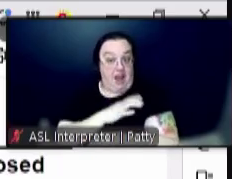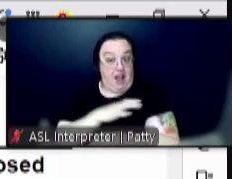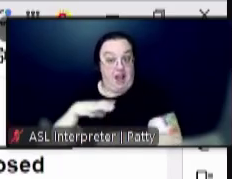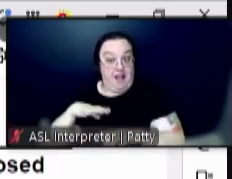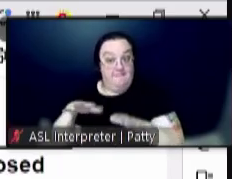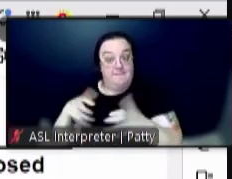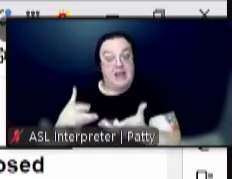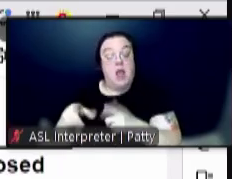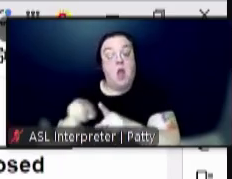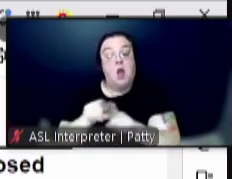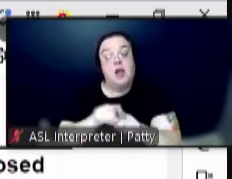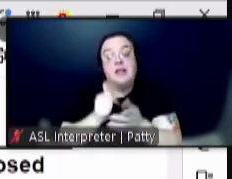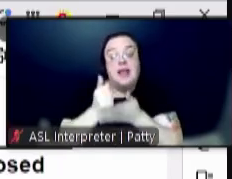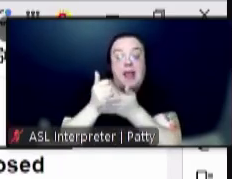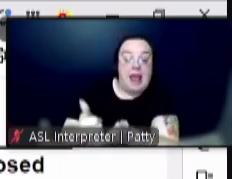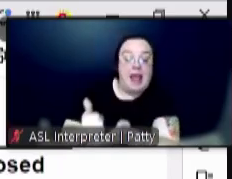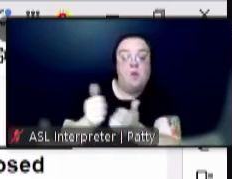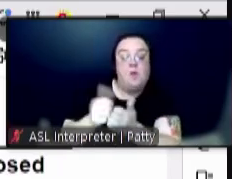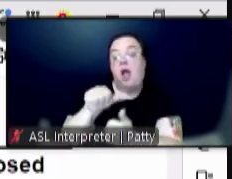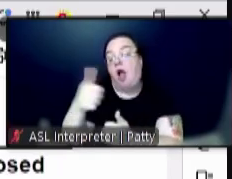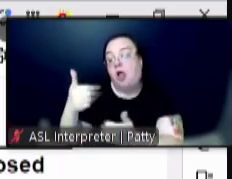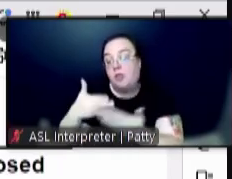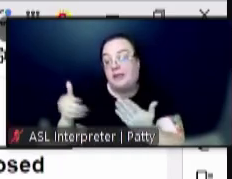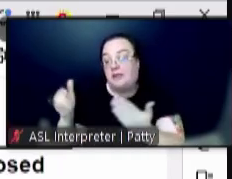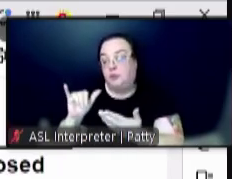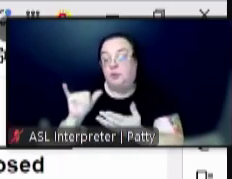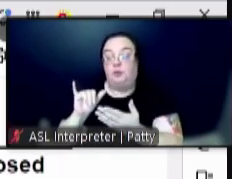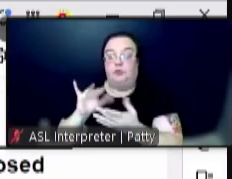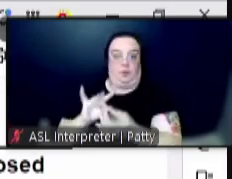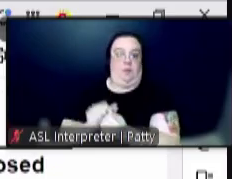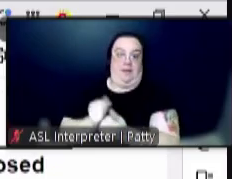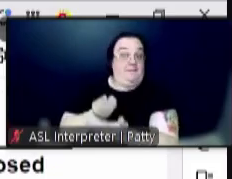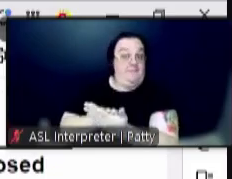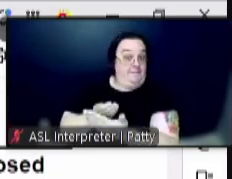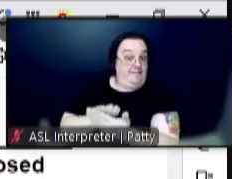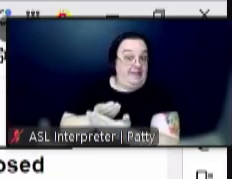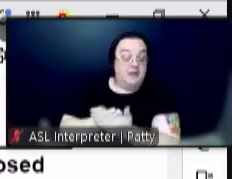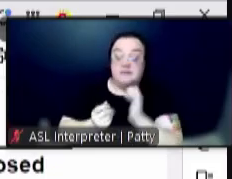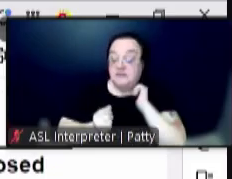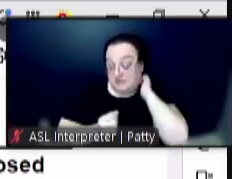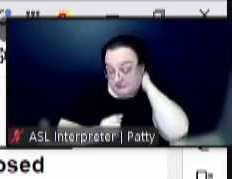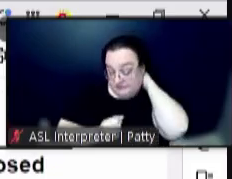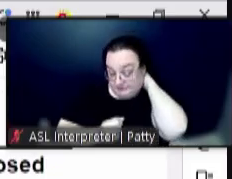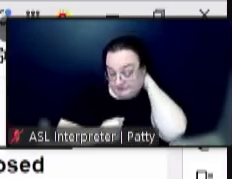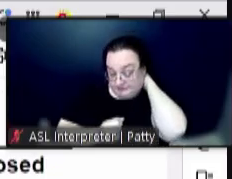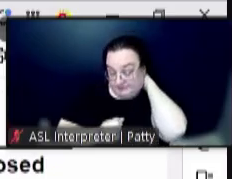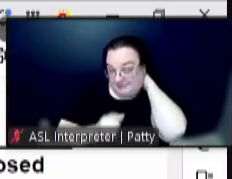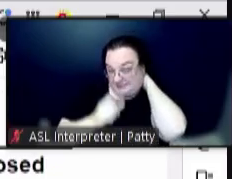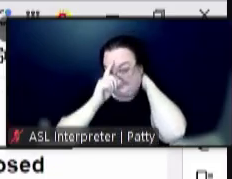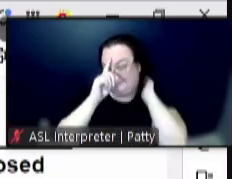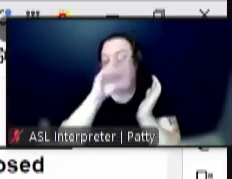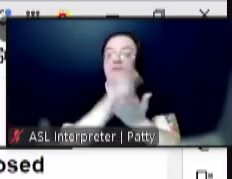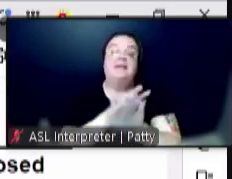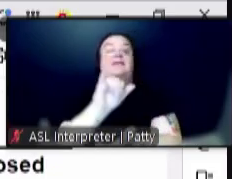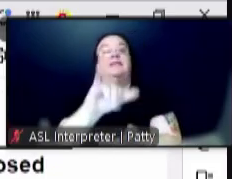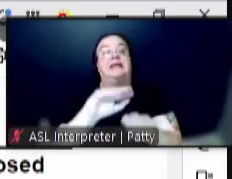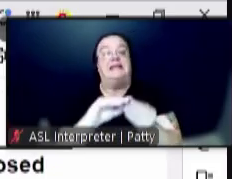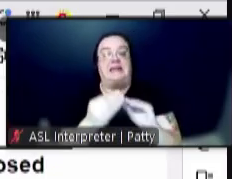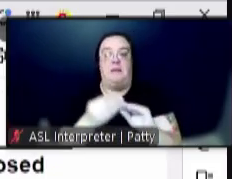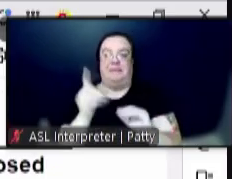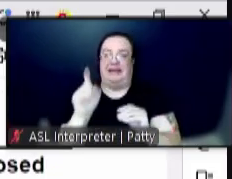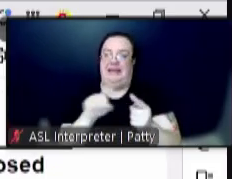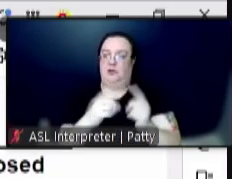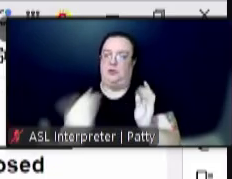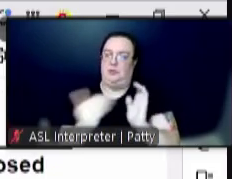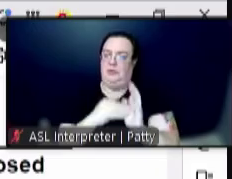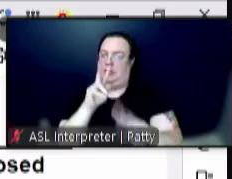with certain things as well as far as financially. So I think that this number needs to be reevaluated.